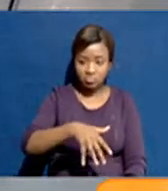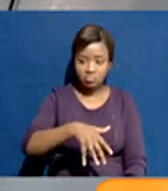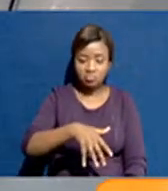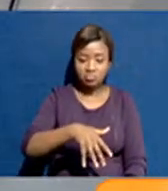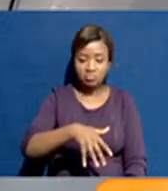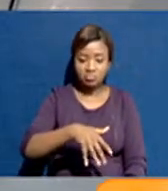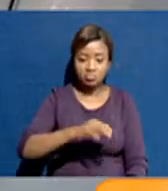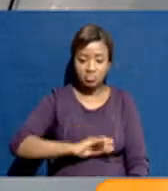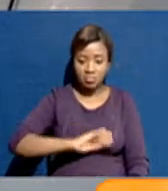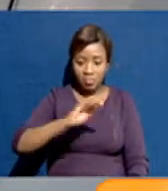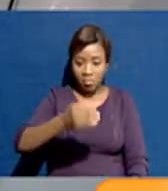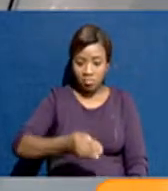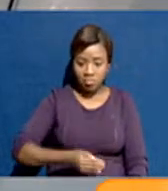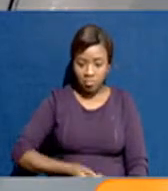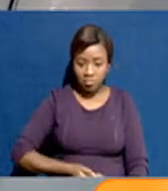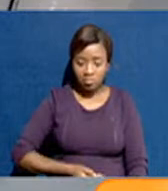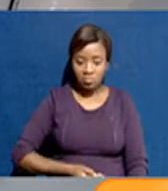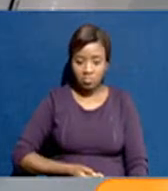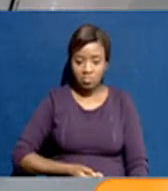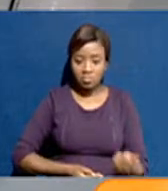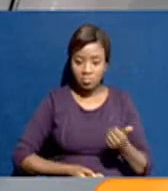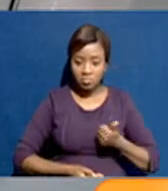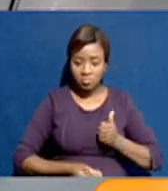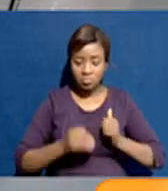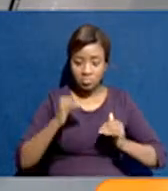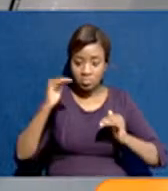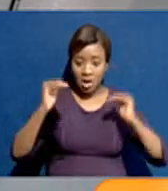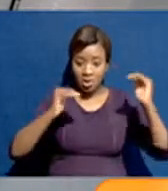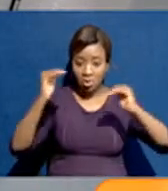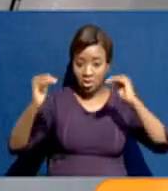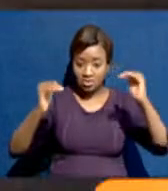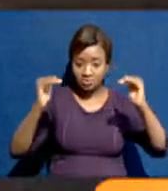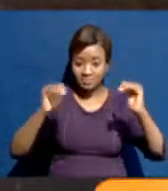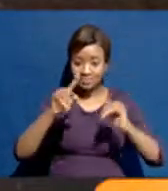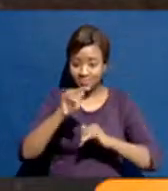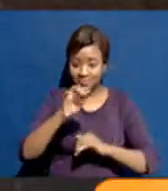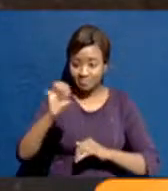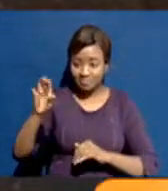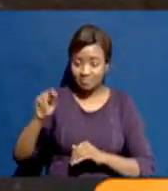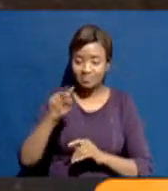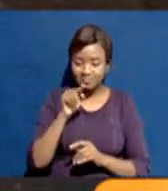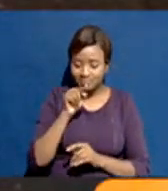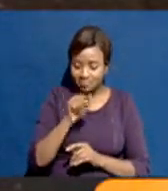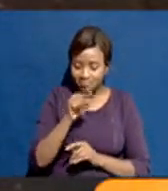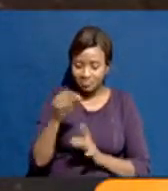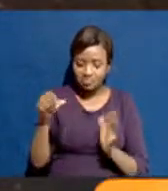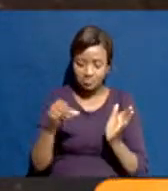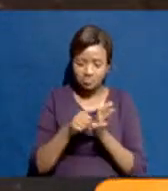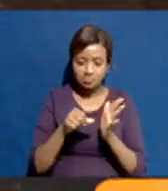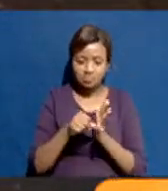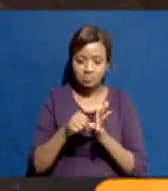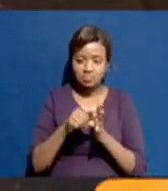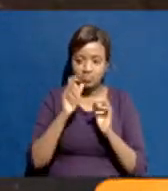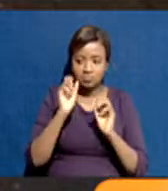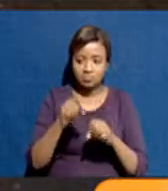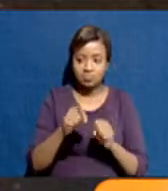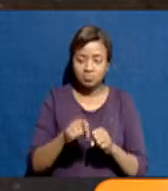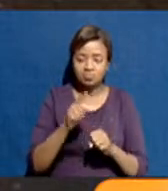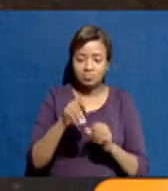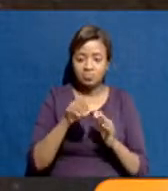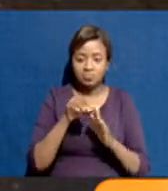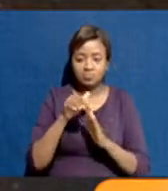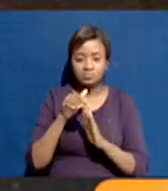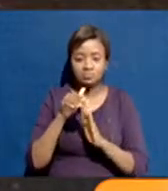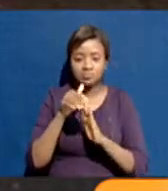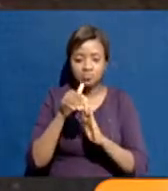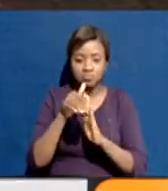Pregnancy for an adolescent is actually one of the challenges that can take you to a different path